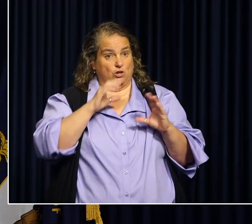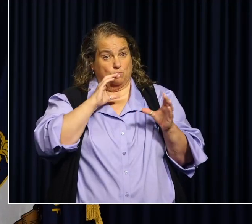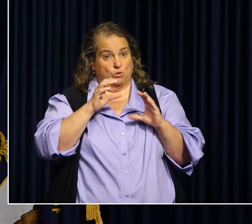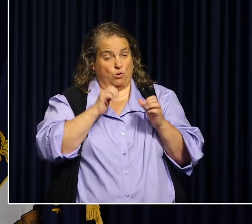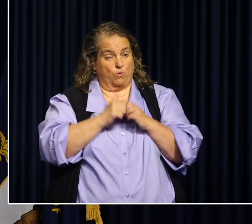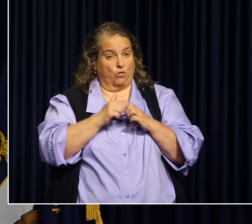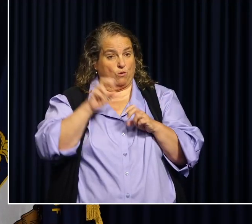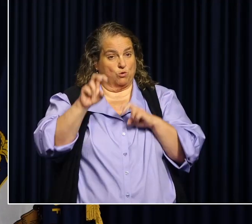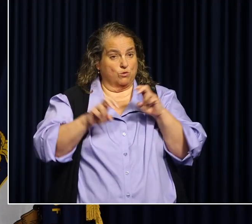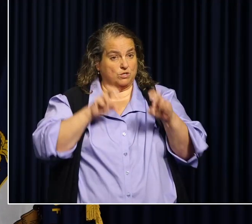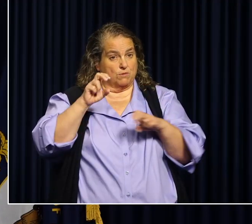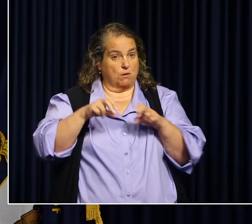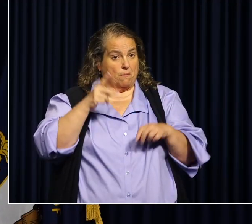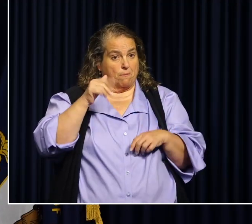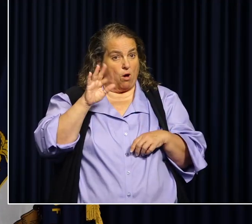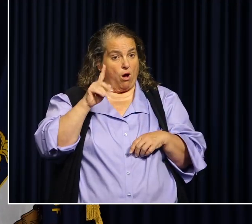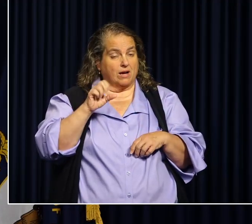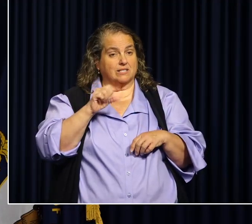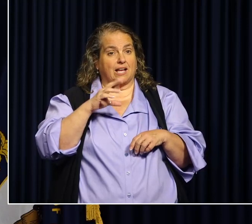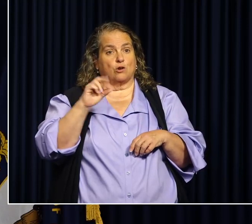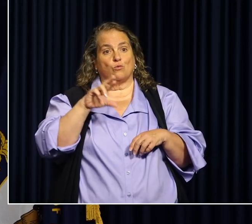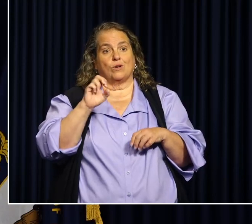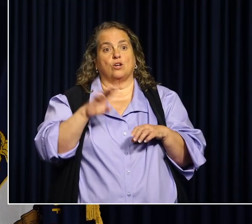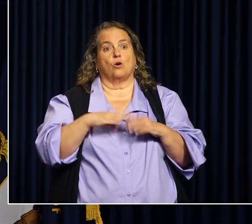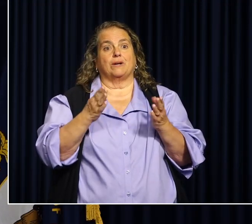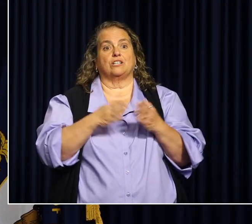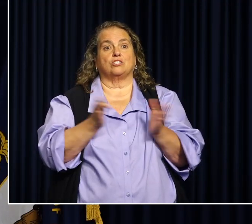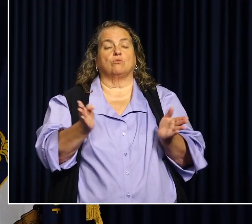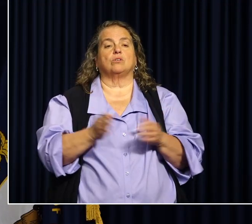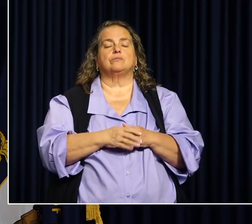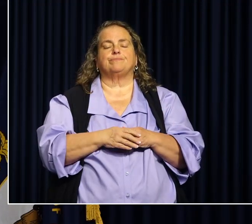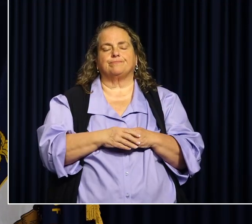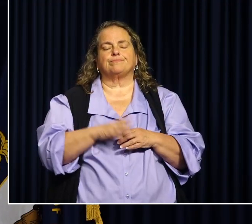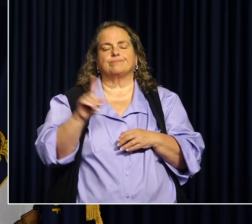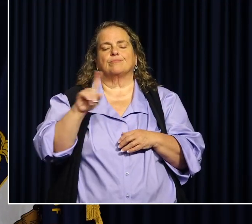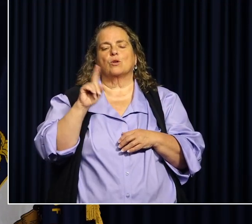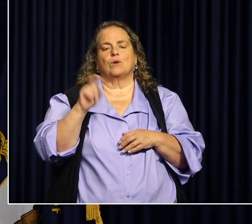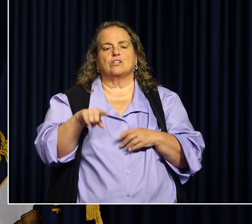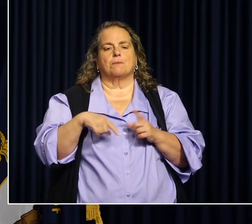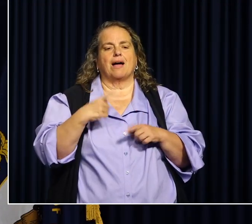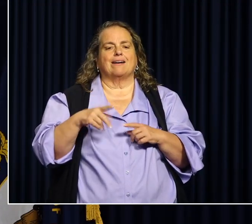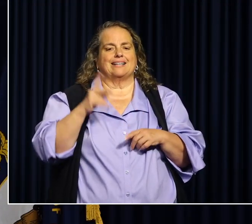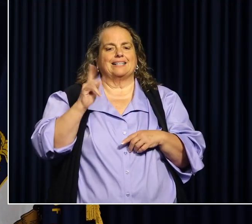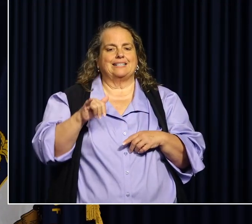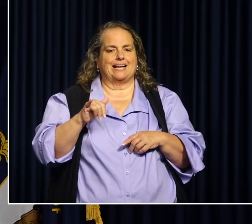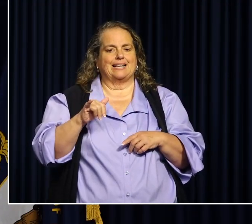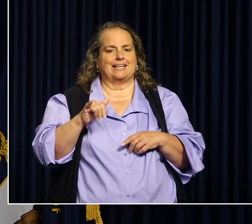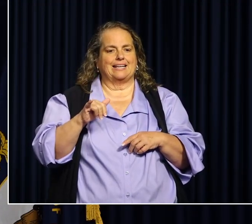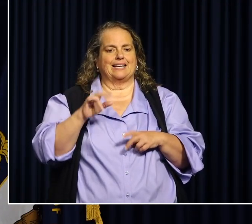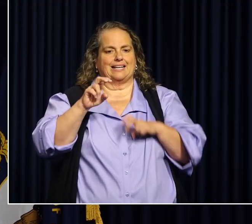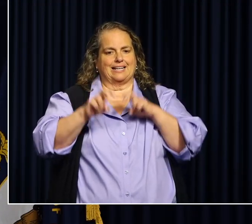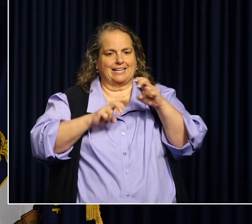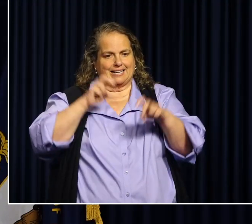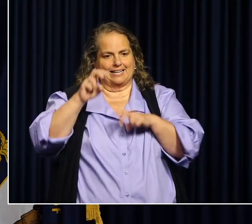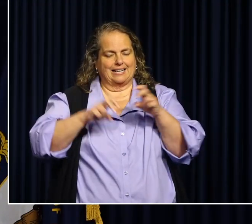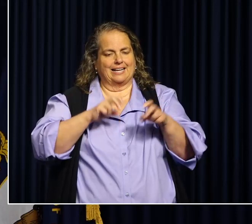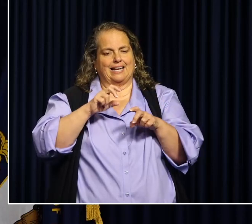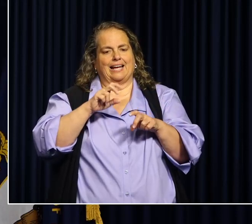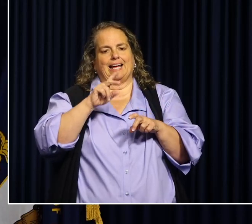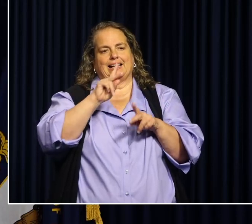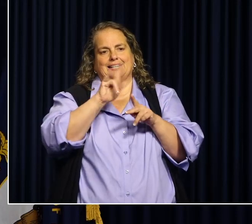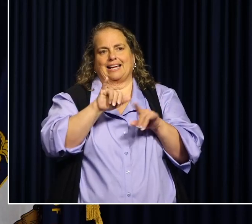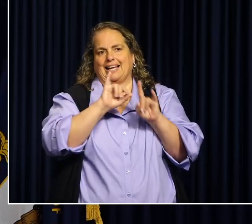thoughts on amusement parks reopening in general. So the question's on Kentucky Kingdom. Amusement parks at